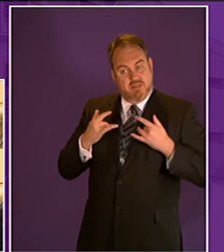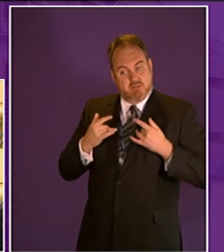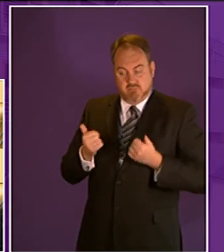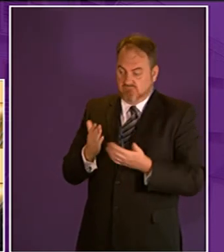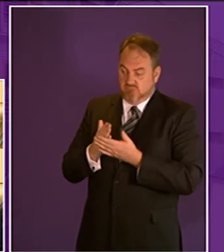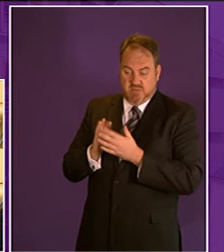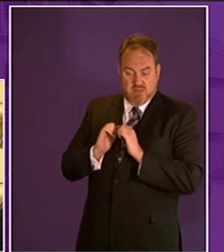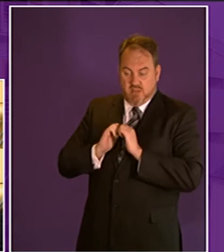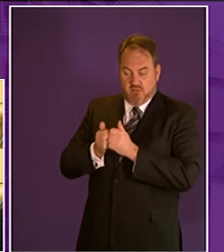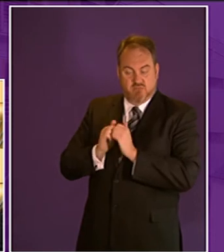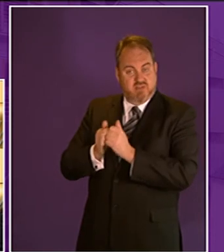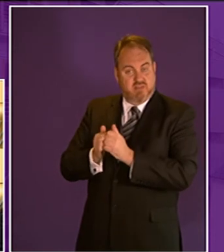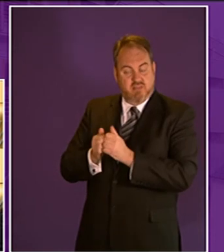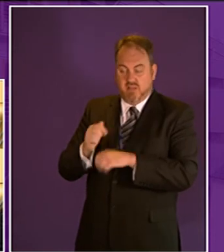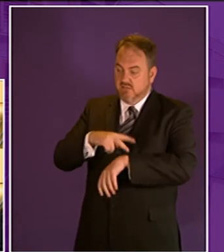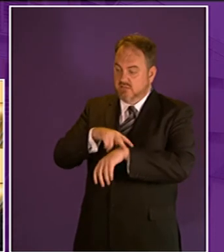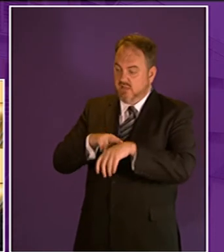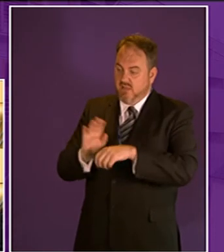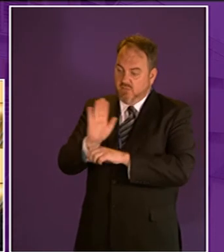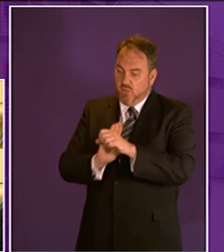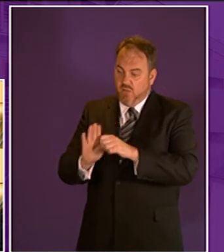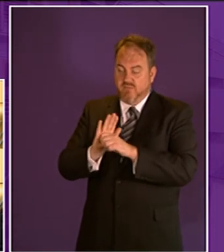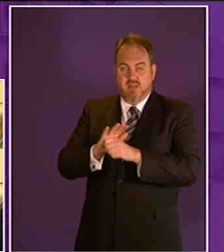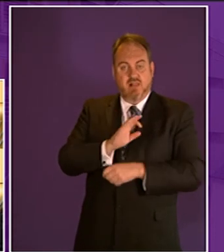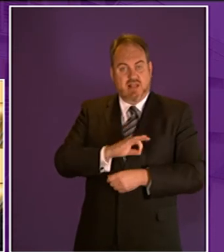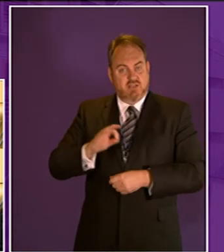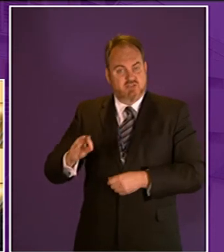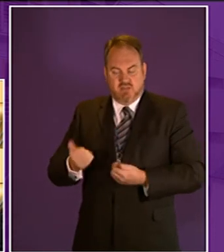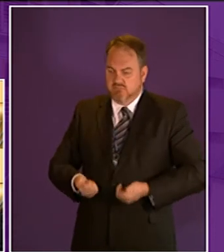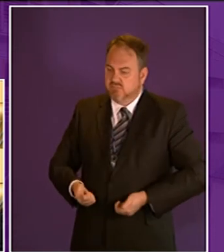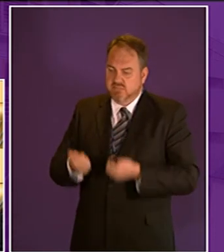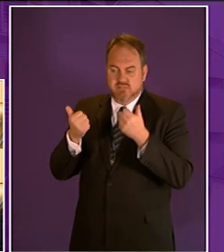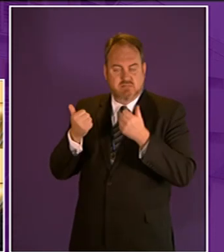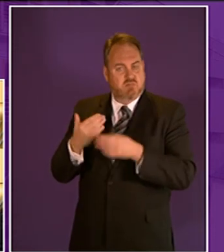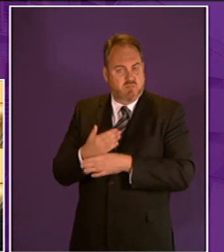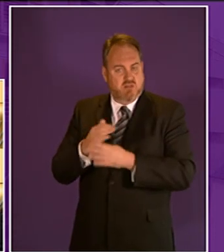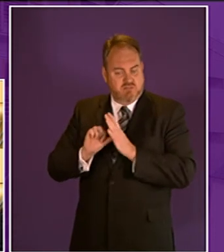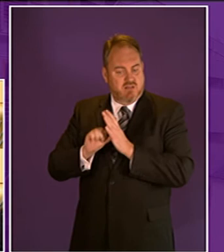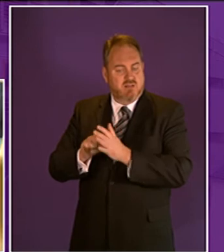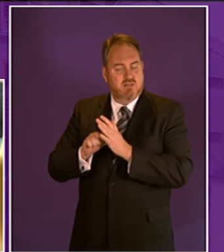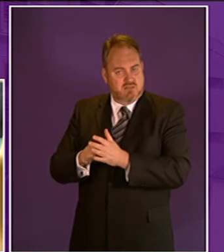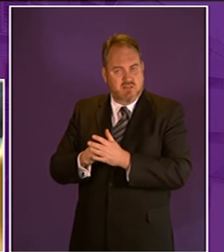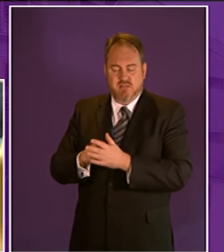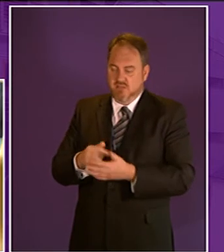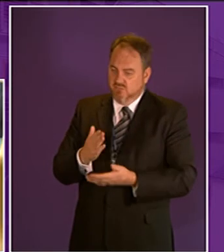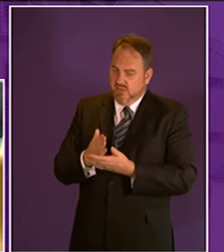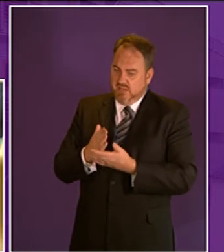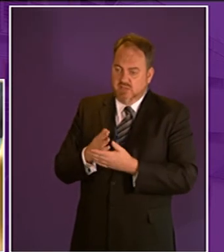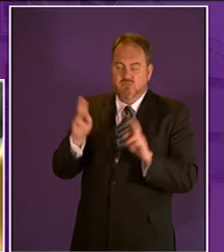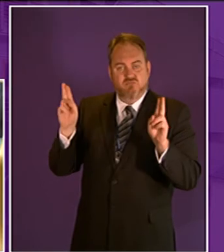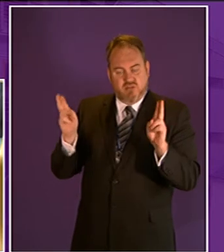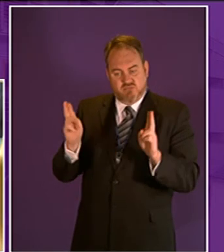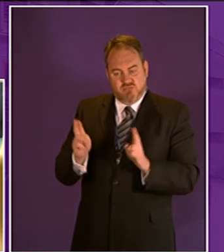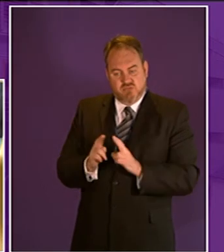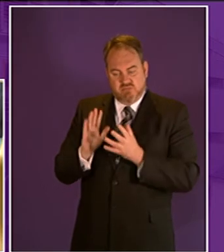think that staff within Lanarkshire, obviously one of the most affected boards, really pulled out all the stops to avoid that impacting